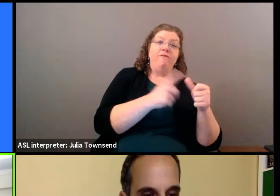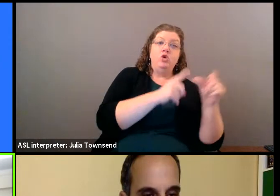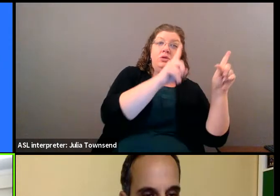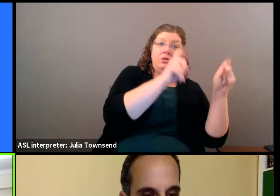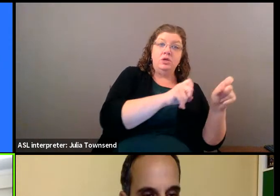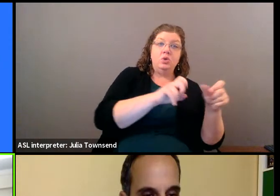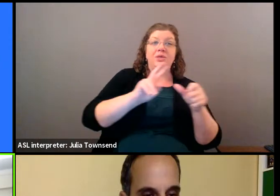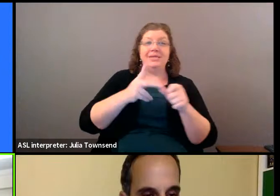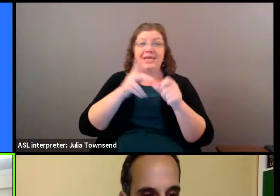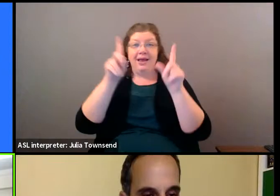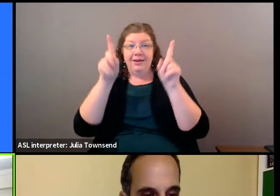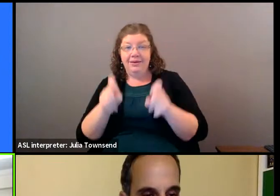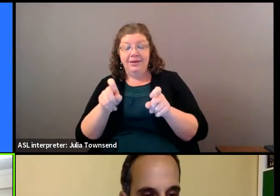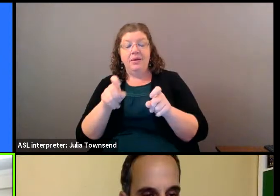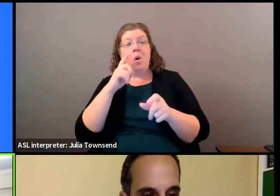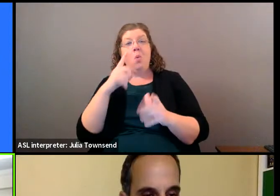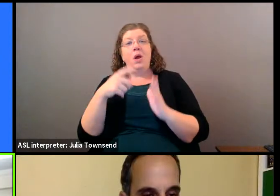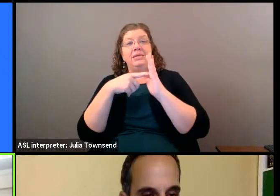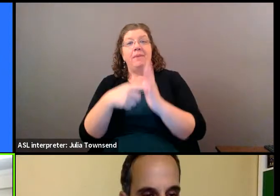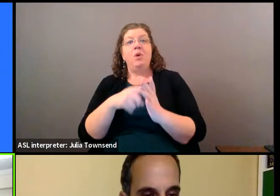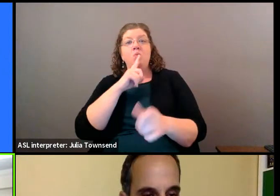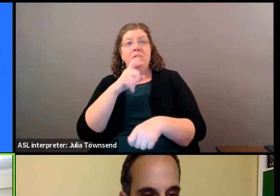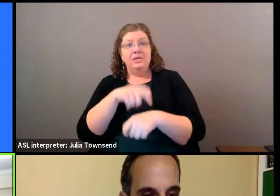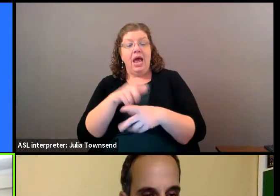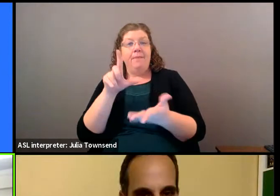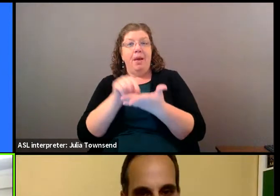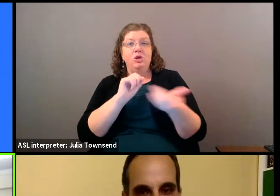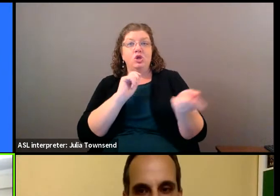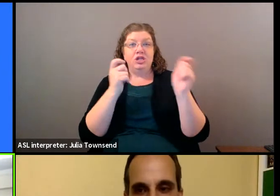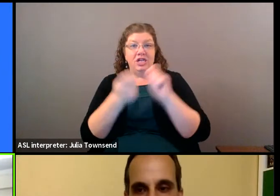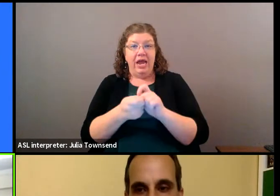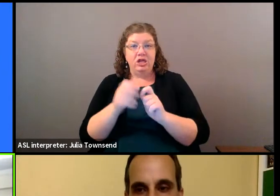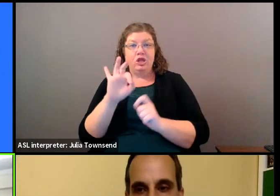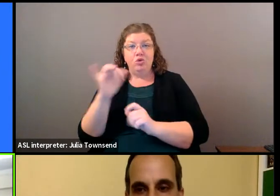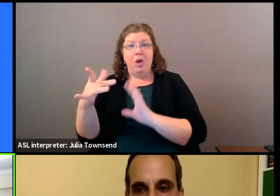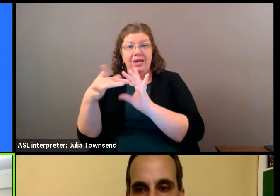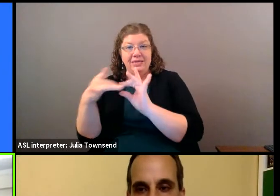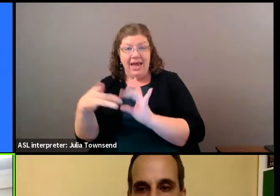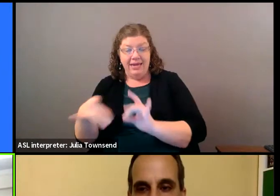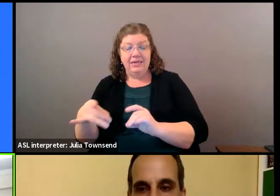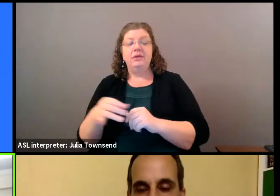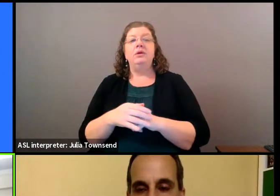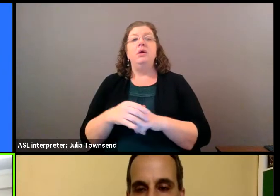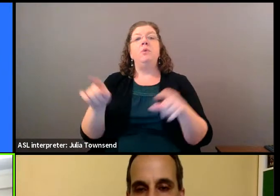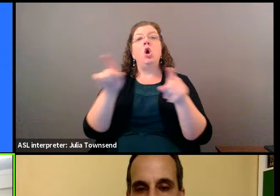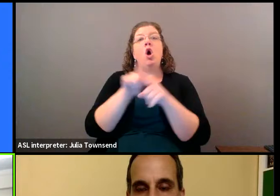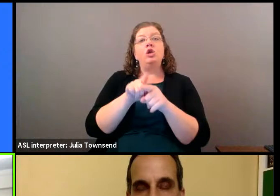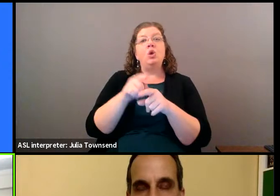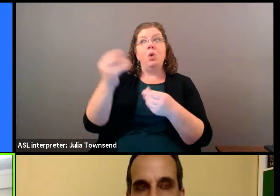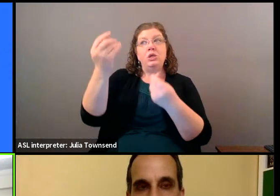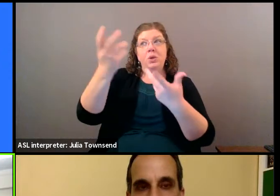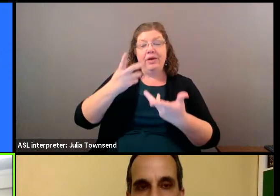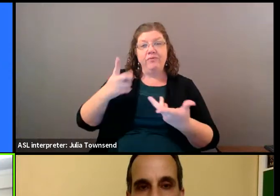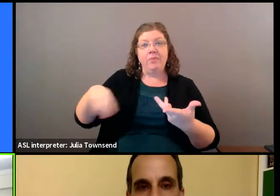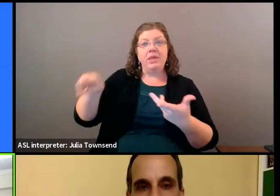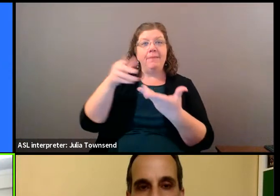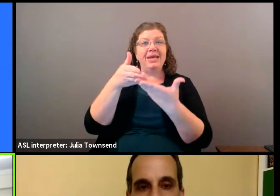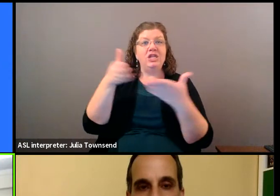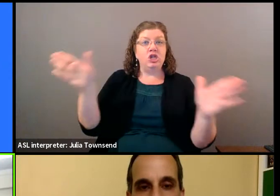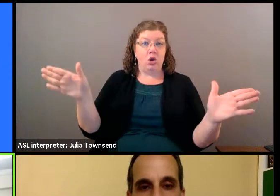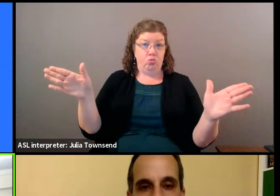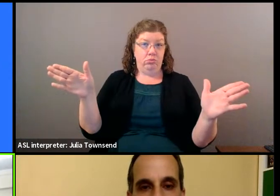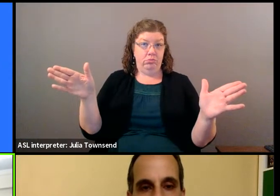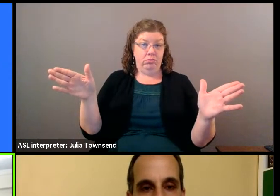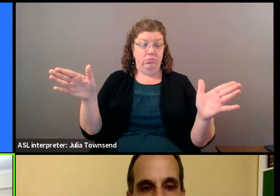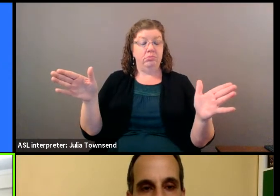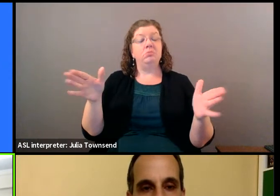one example of real-time publisher change that Craig cited at the end, but we also want to hear from them in general. And as